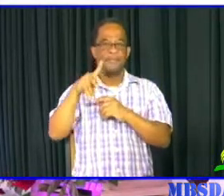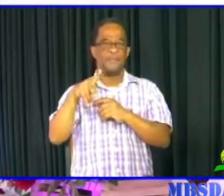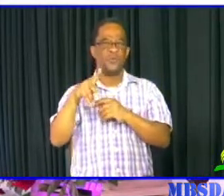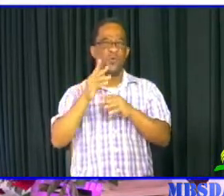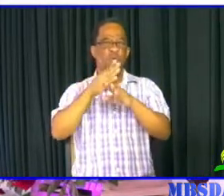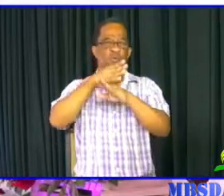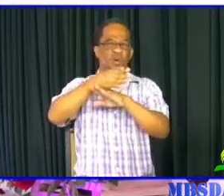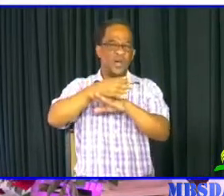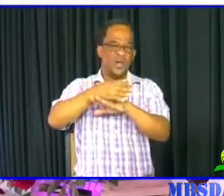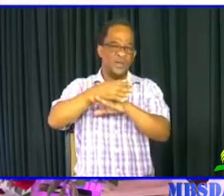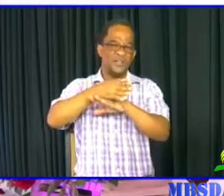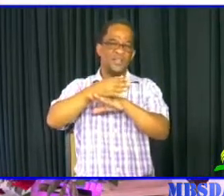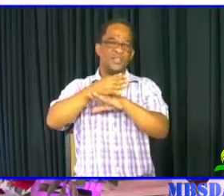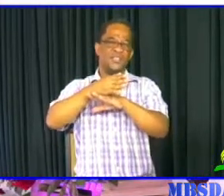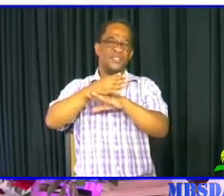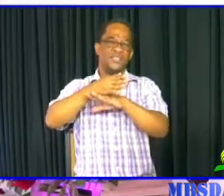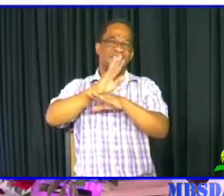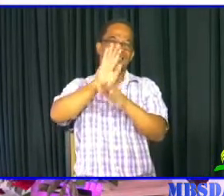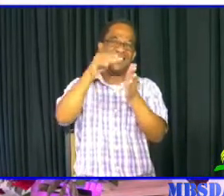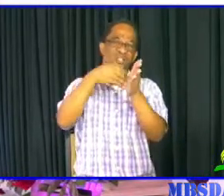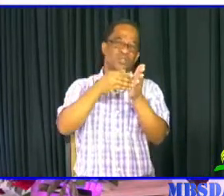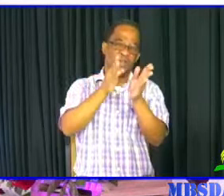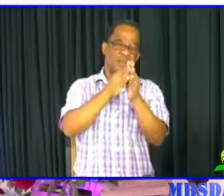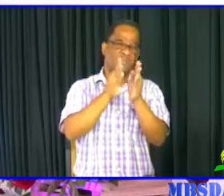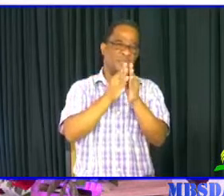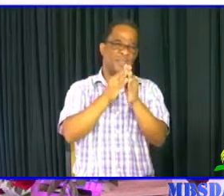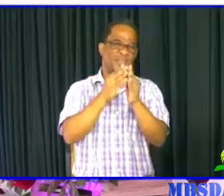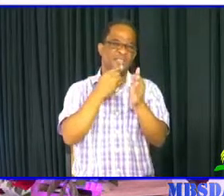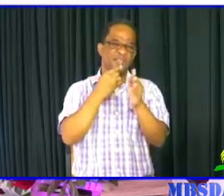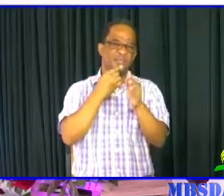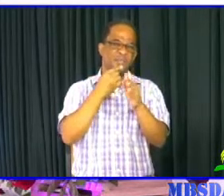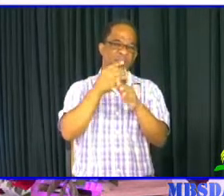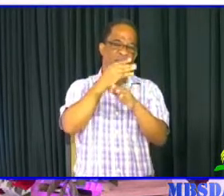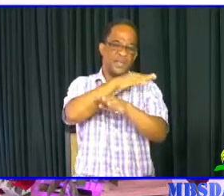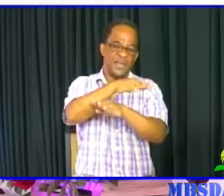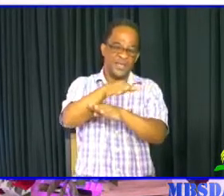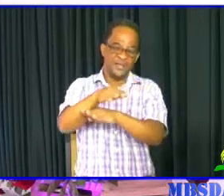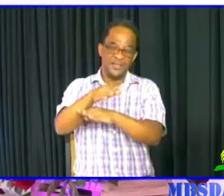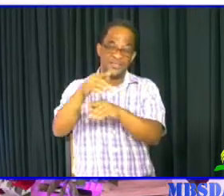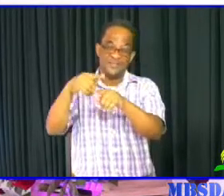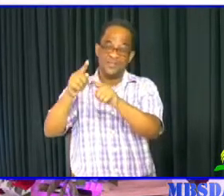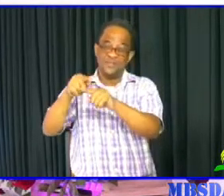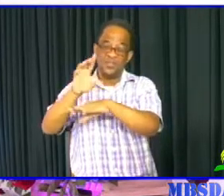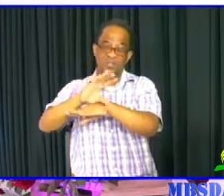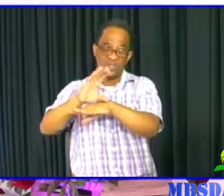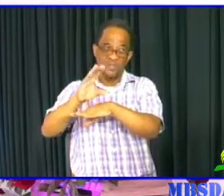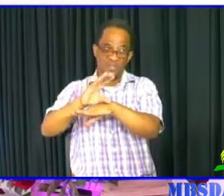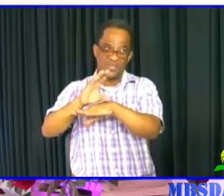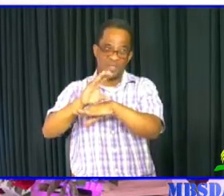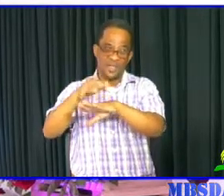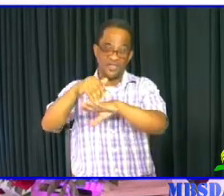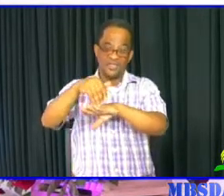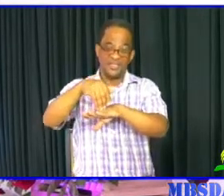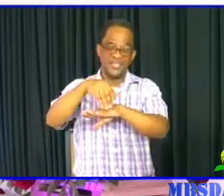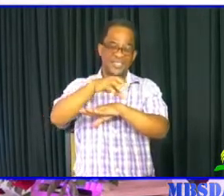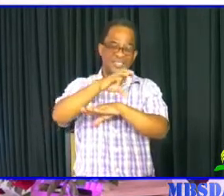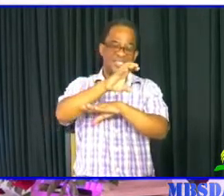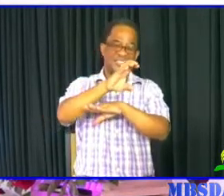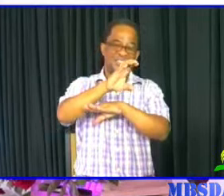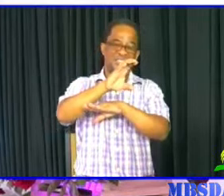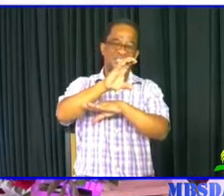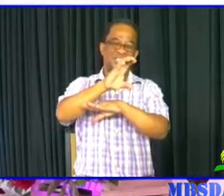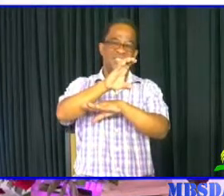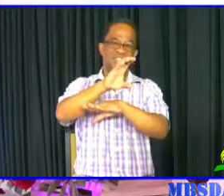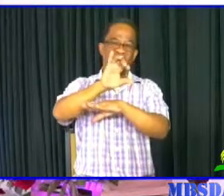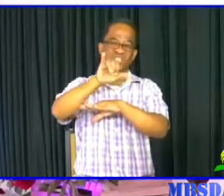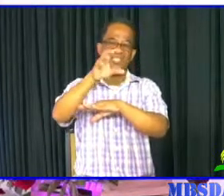Jamaica Conference YouTube page, we're saying good night to a number of churches. They are definitely lining up at CJC, Ginger Ridge